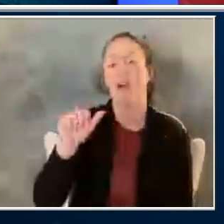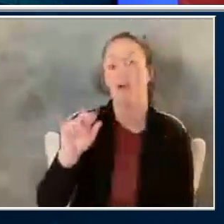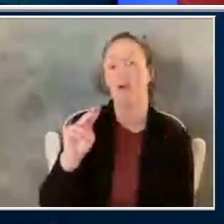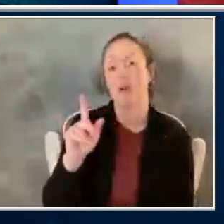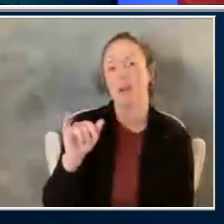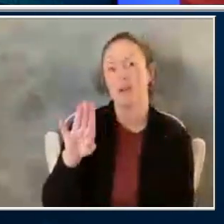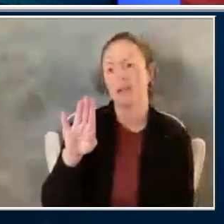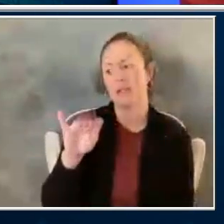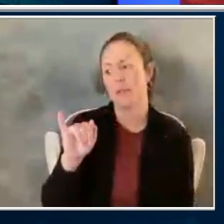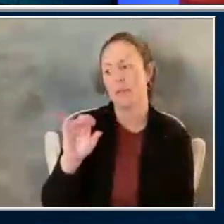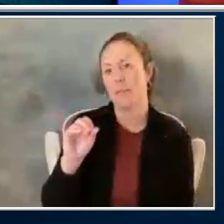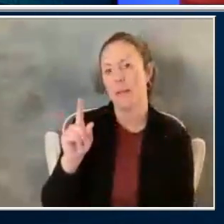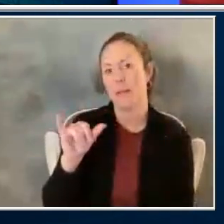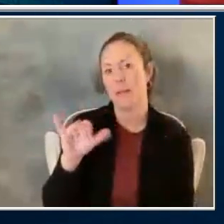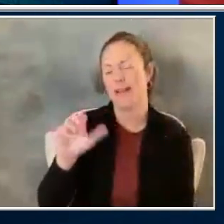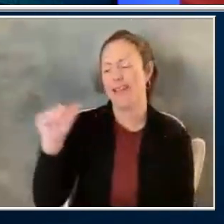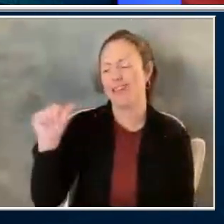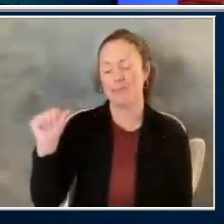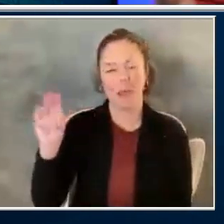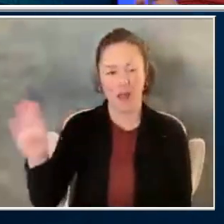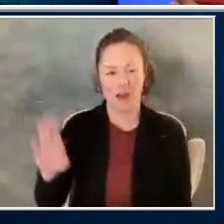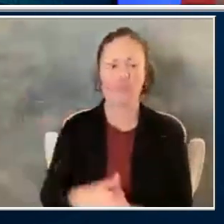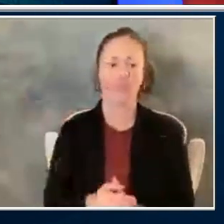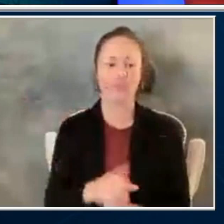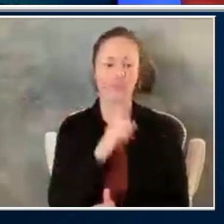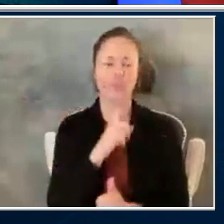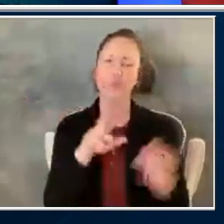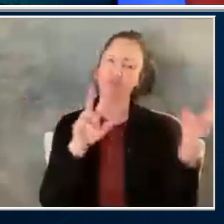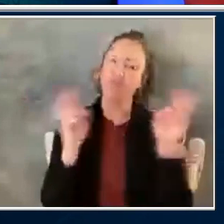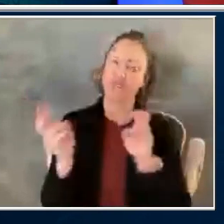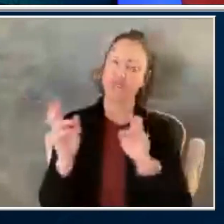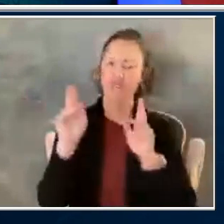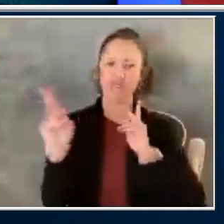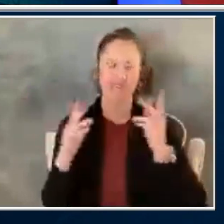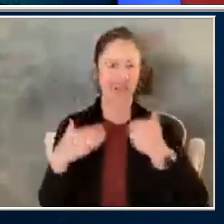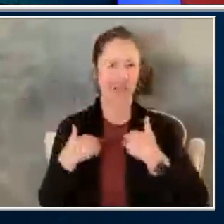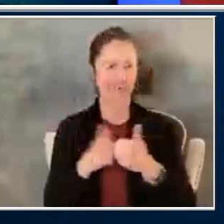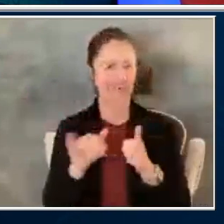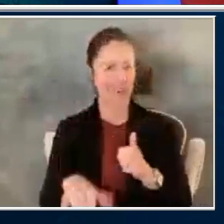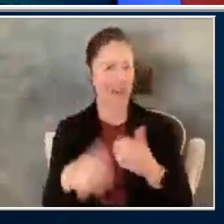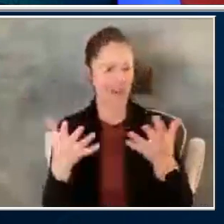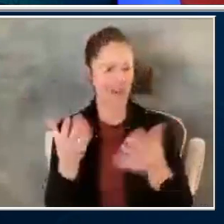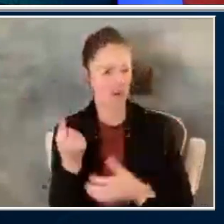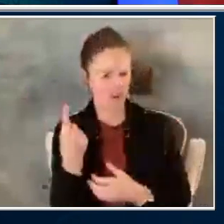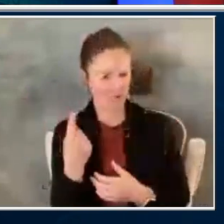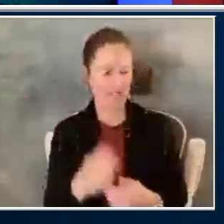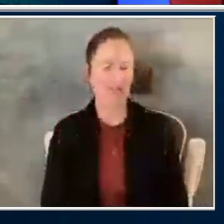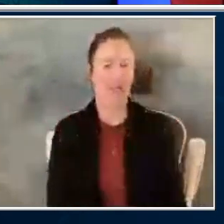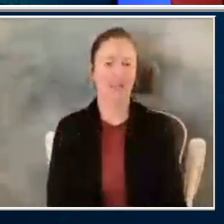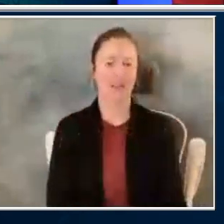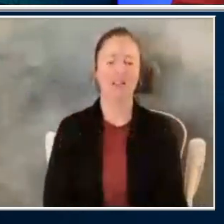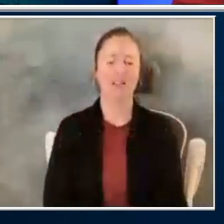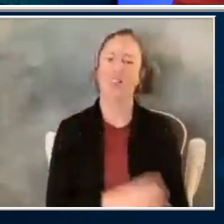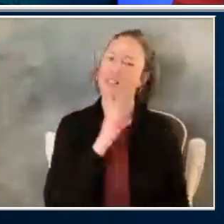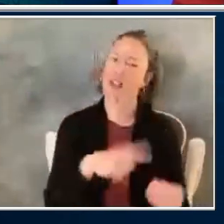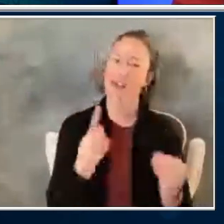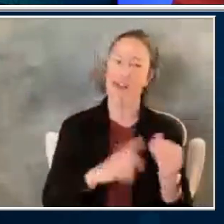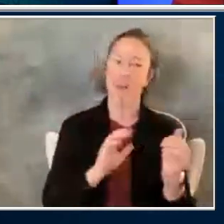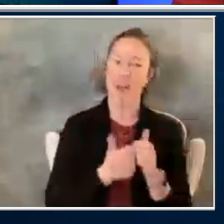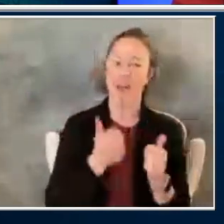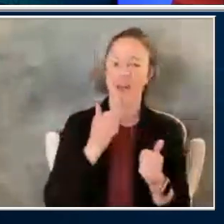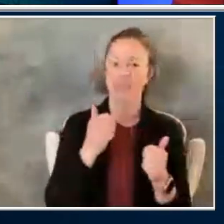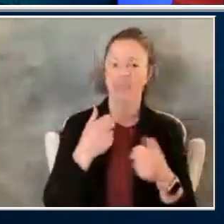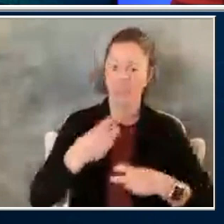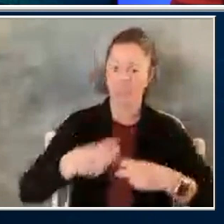resist them, and an issue that I think a lot of people have and what they've heard, so I kind of want to understand this. But talk about how serious of an issue it is